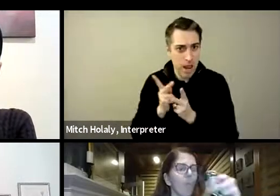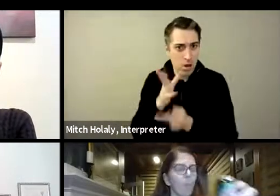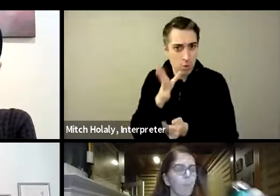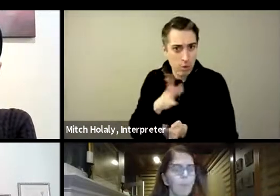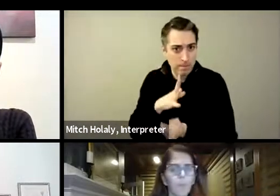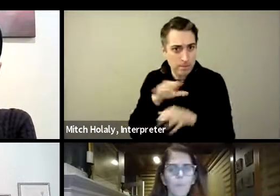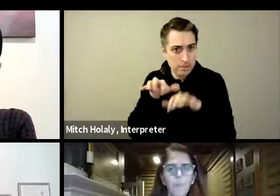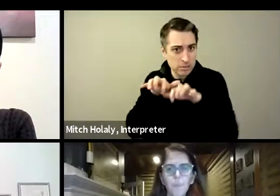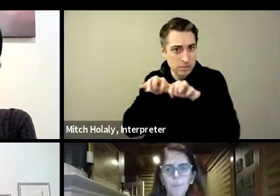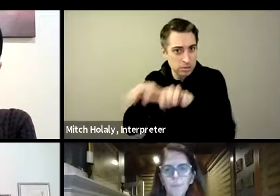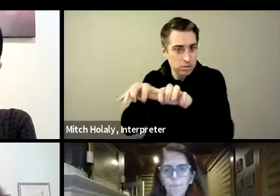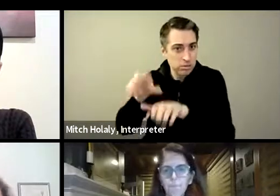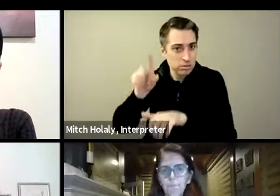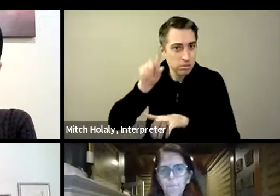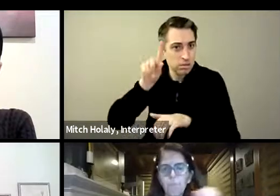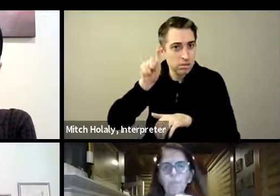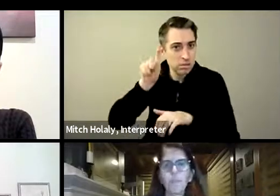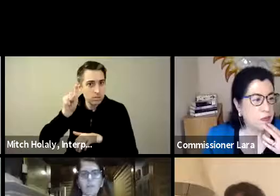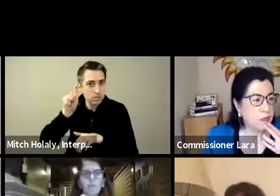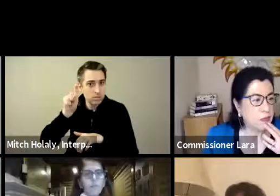speculating have been